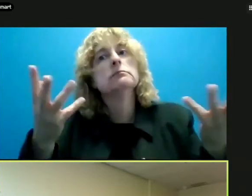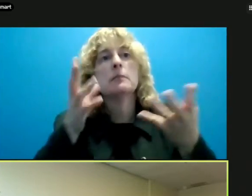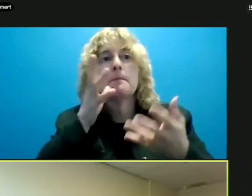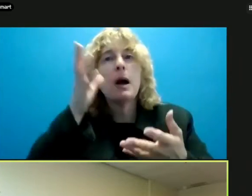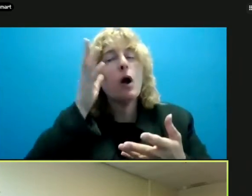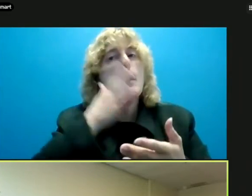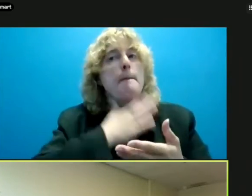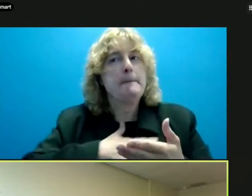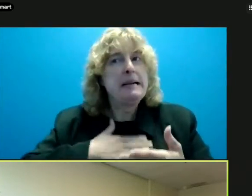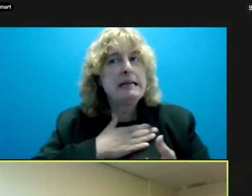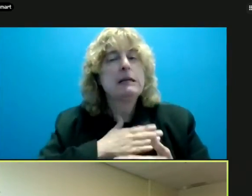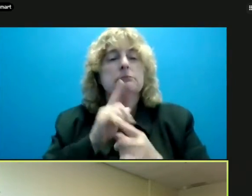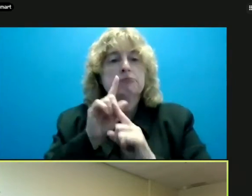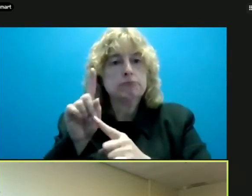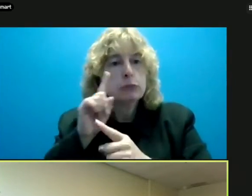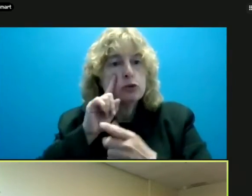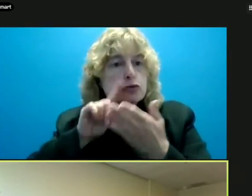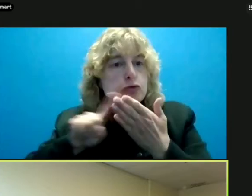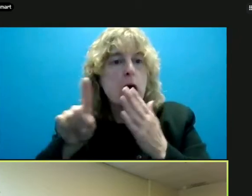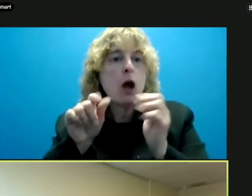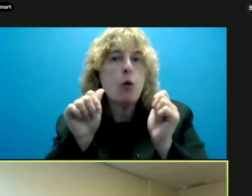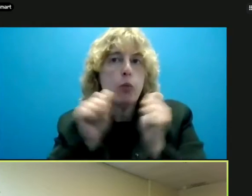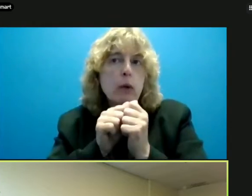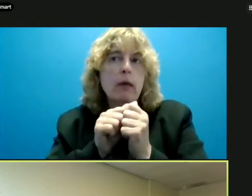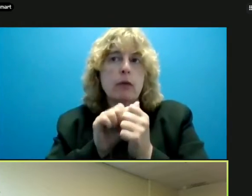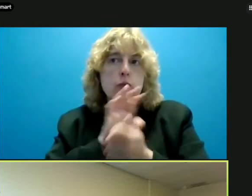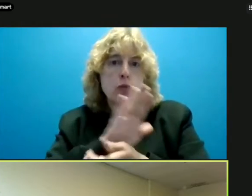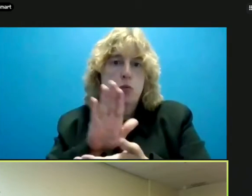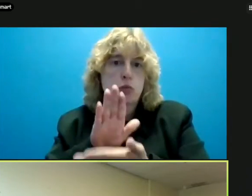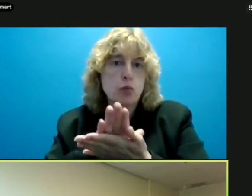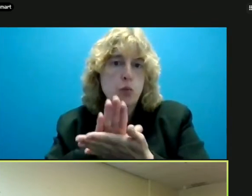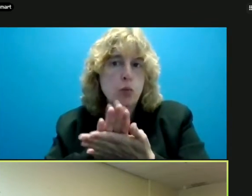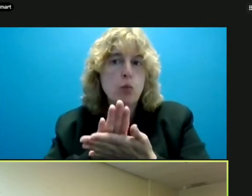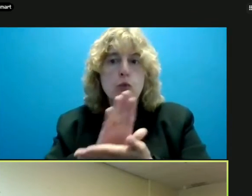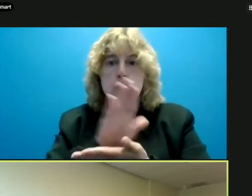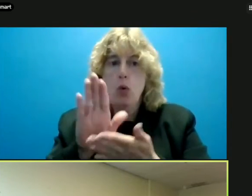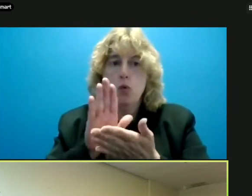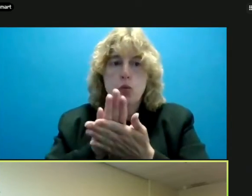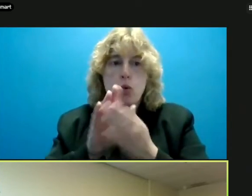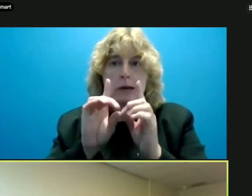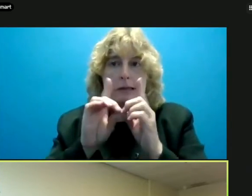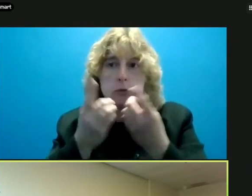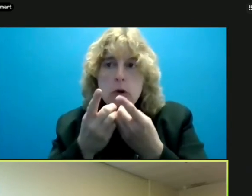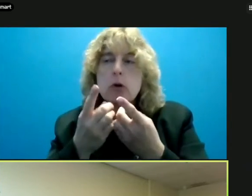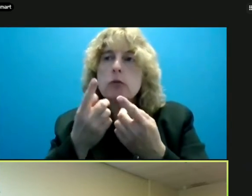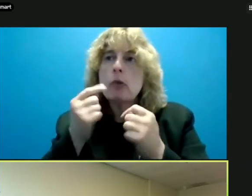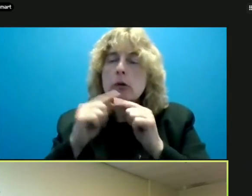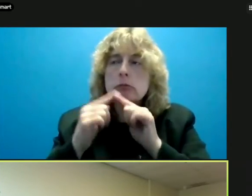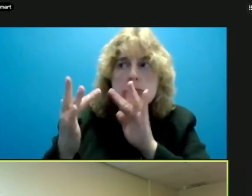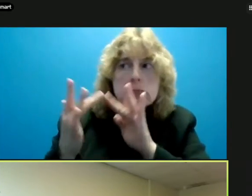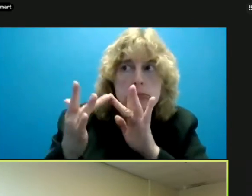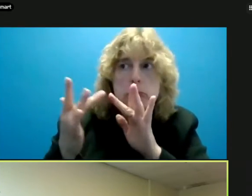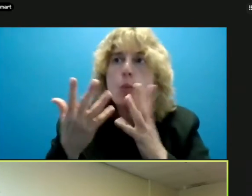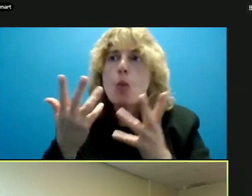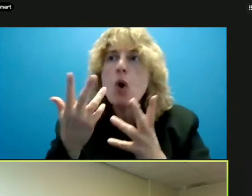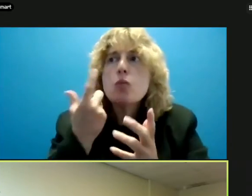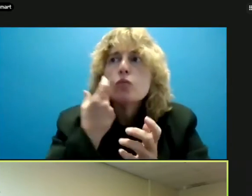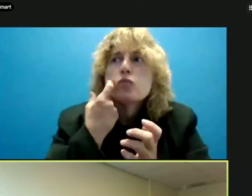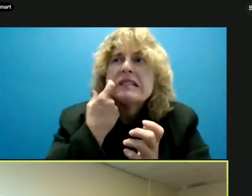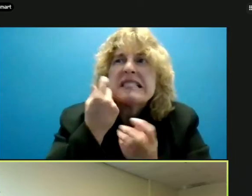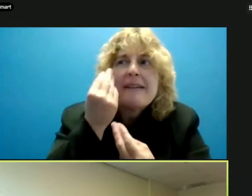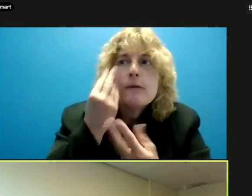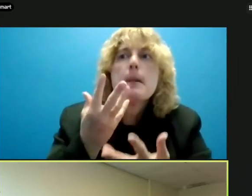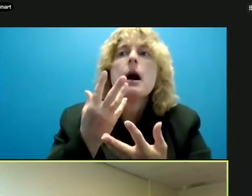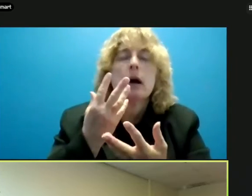and their school district to make sure that they're up to date on the latest information in regards to their child's education moving